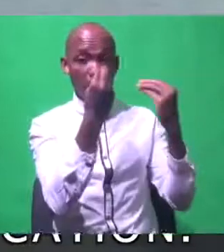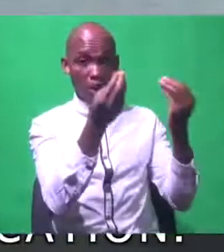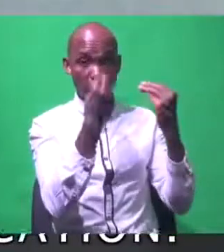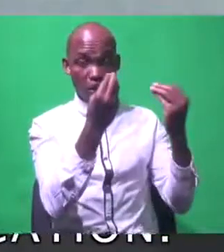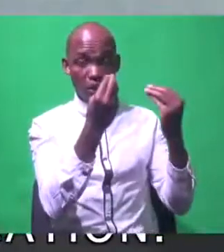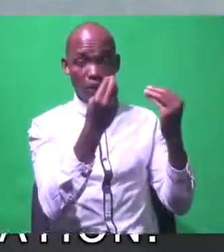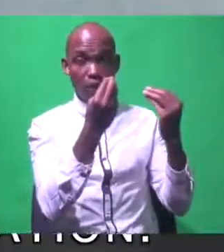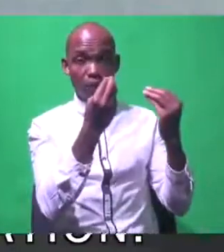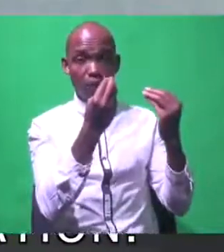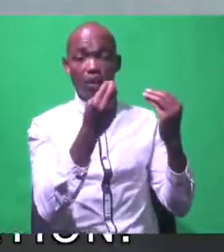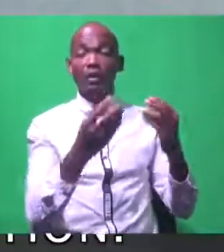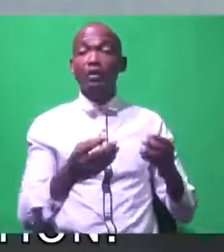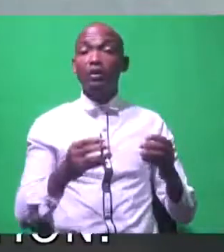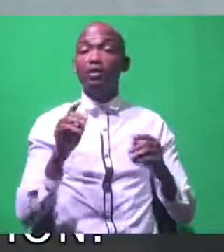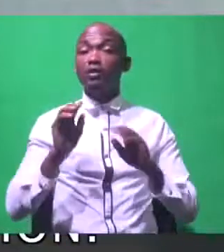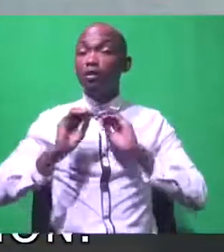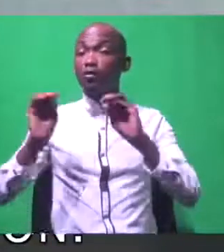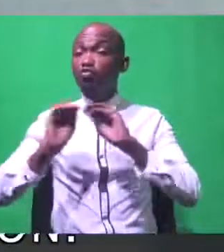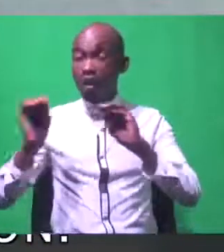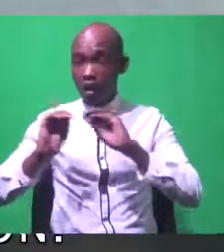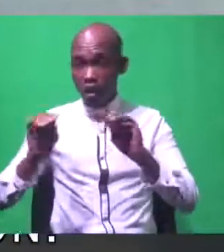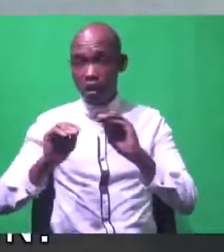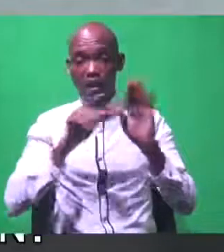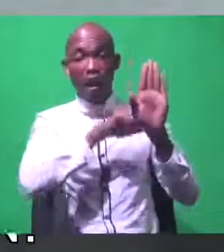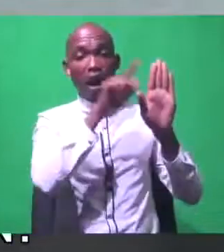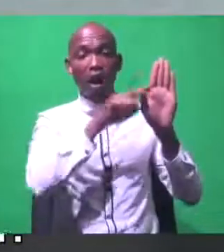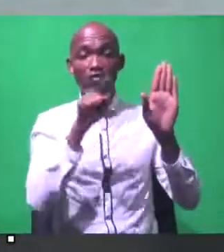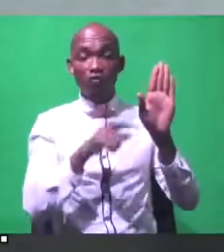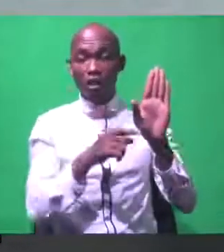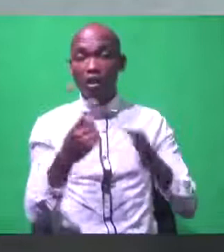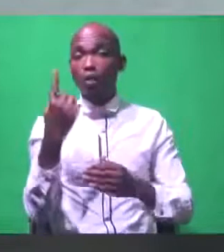to train African manpower,